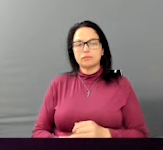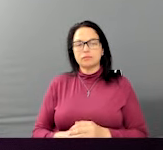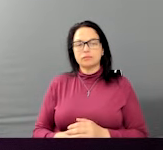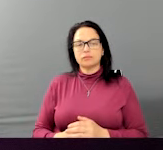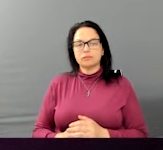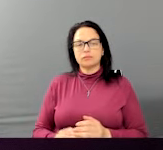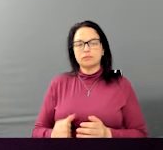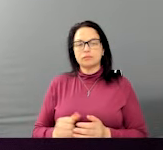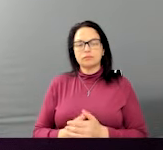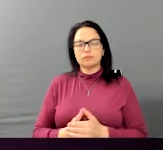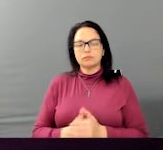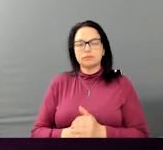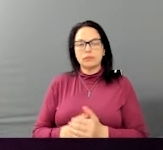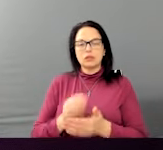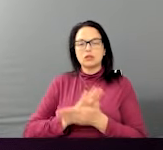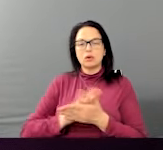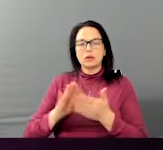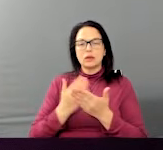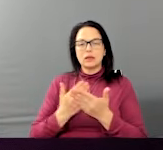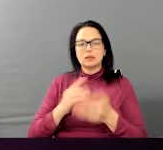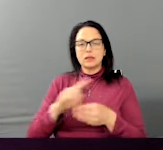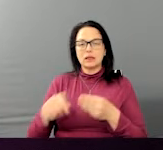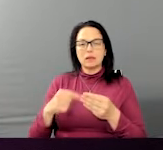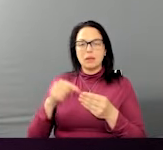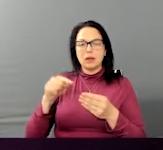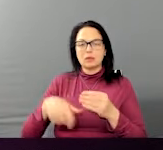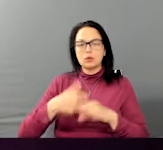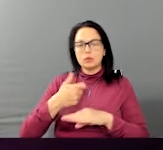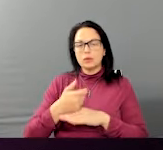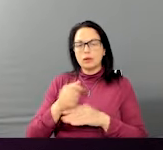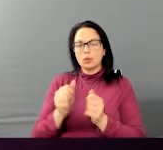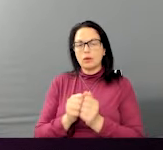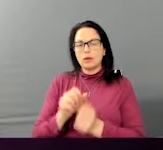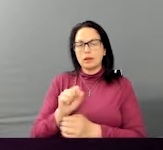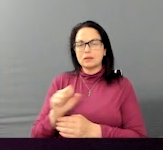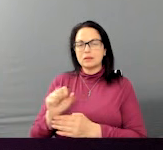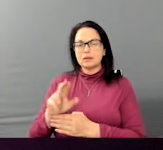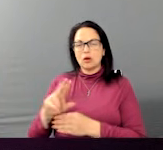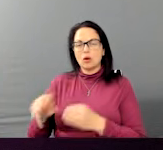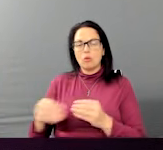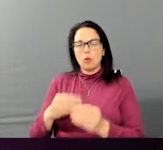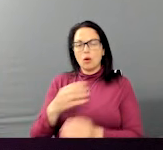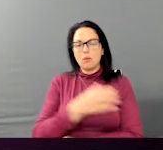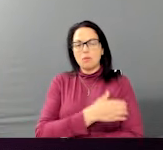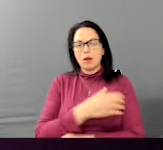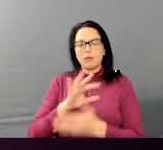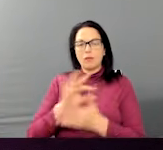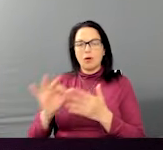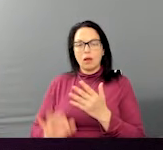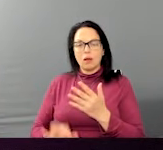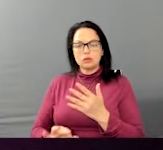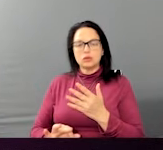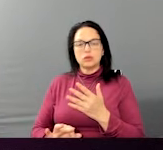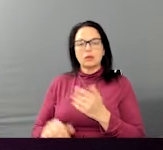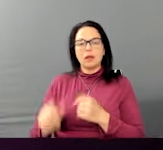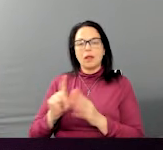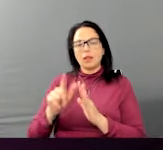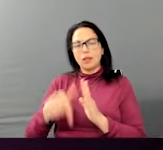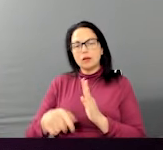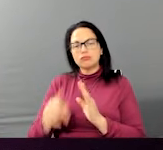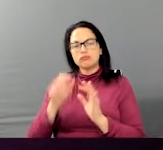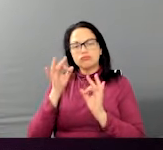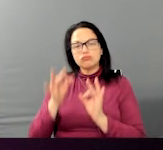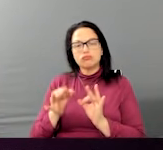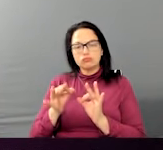this is that when you build with SSR, which is the more powerful option, then when you later decide that like